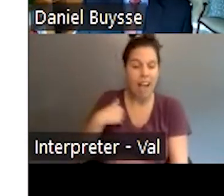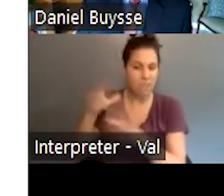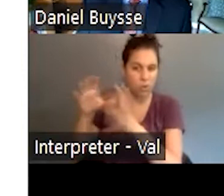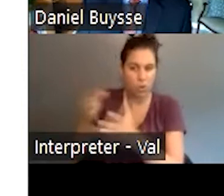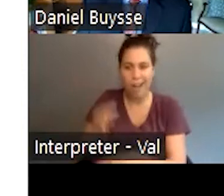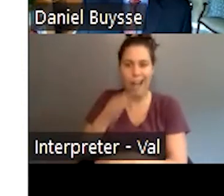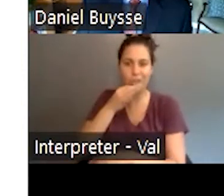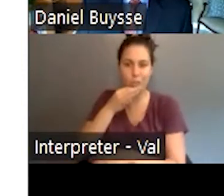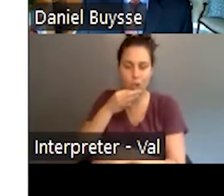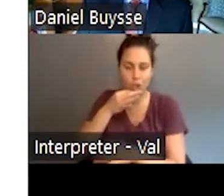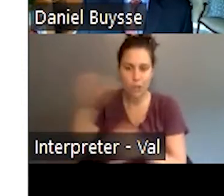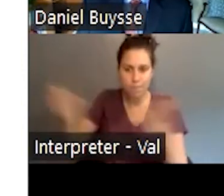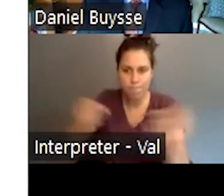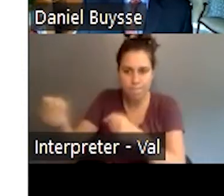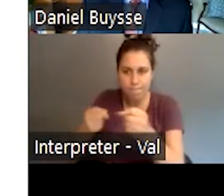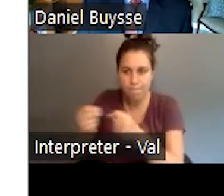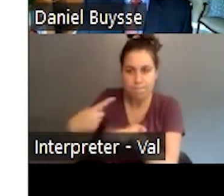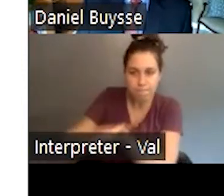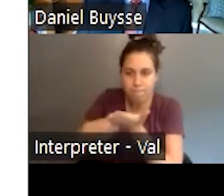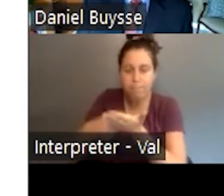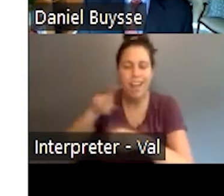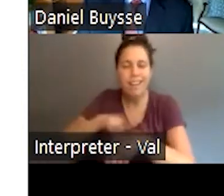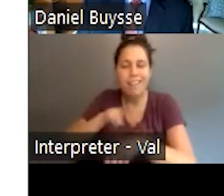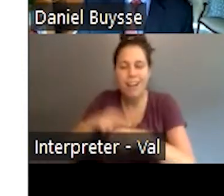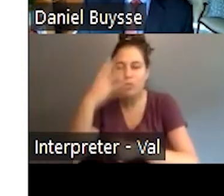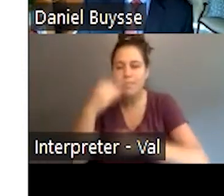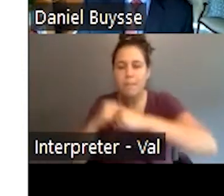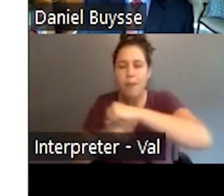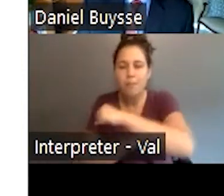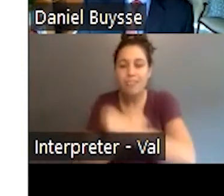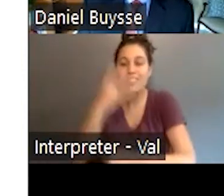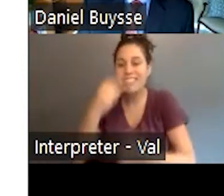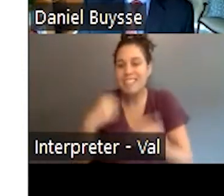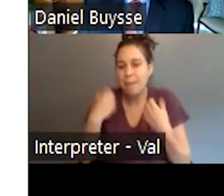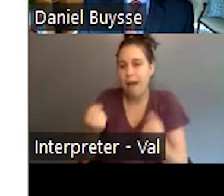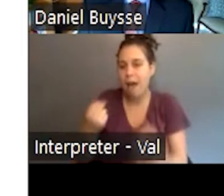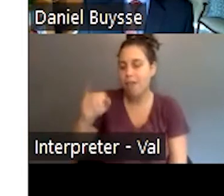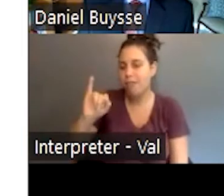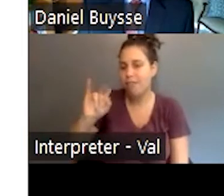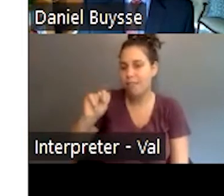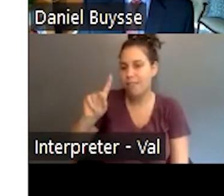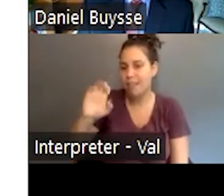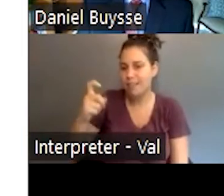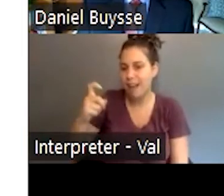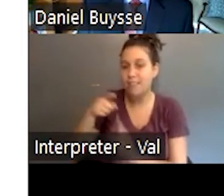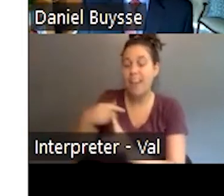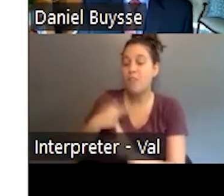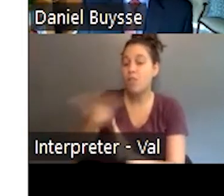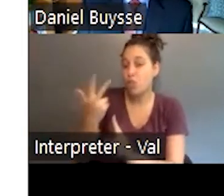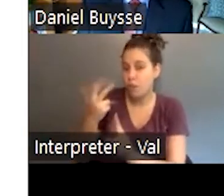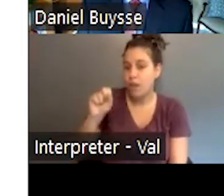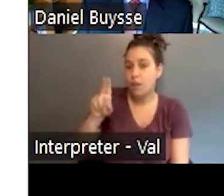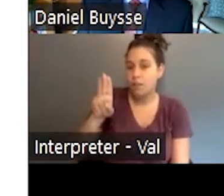experts together and they came up with something called the National Sleep Foundation Sleep Health Index. It has 3 subscales for